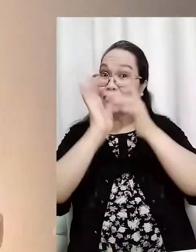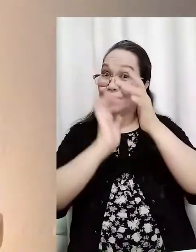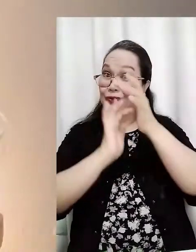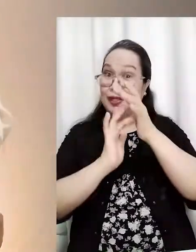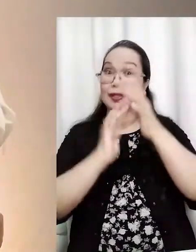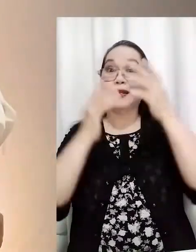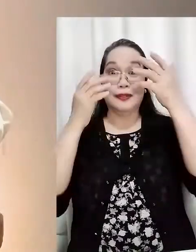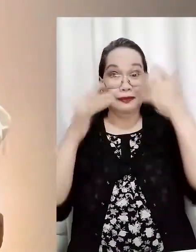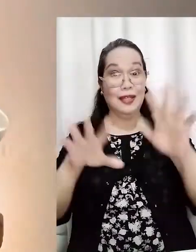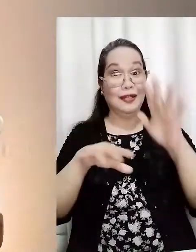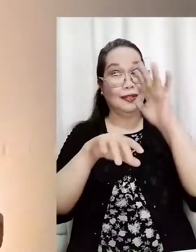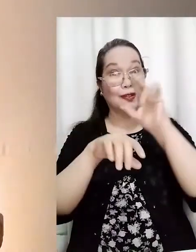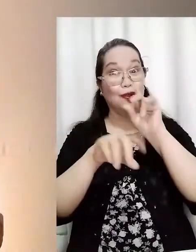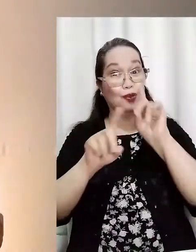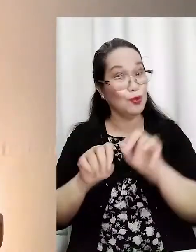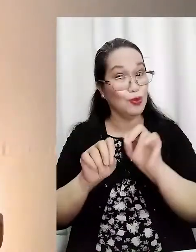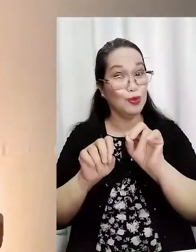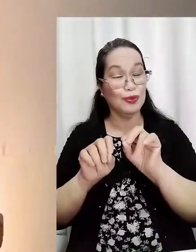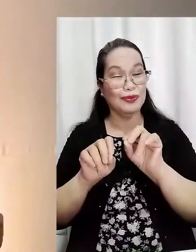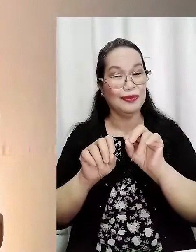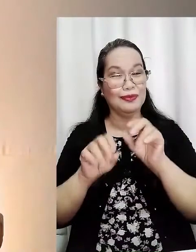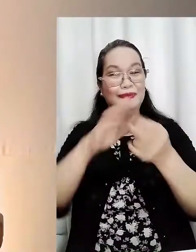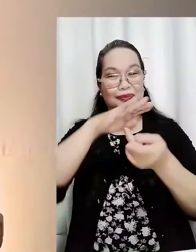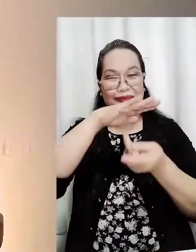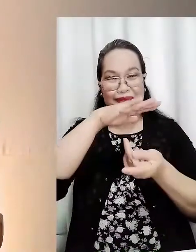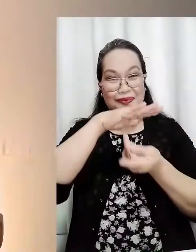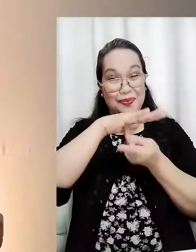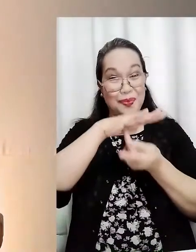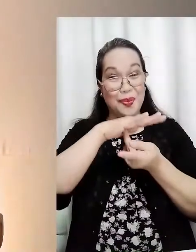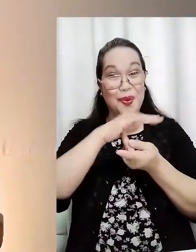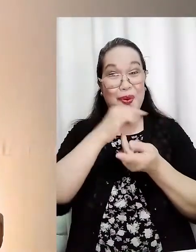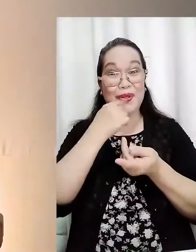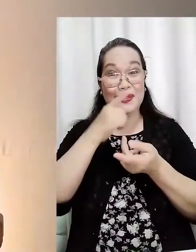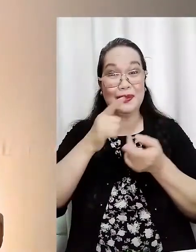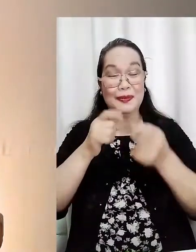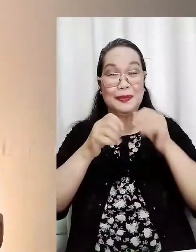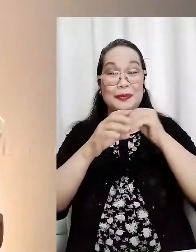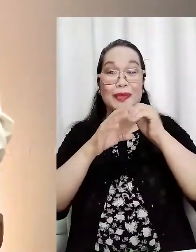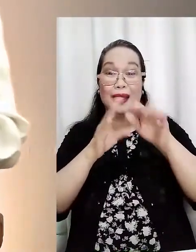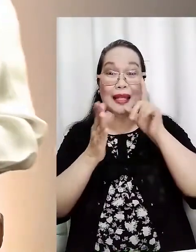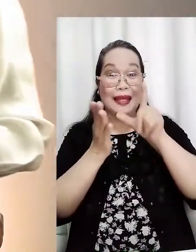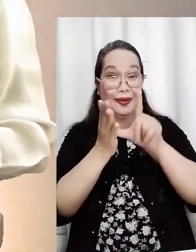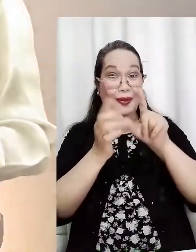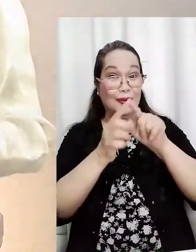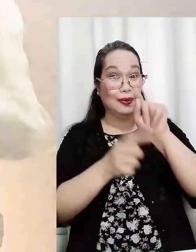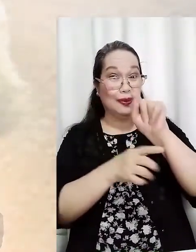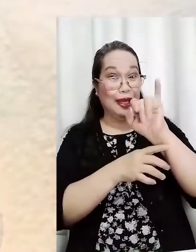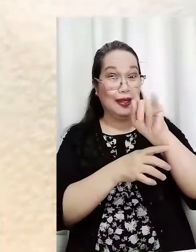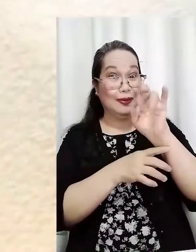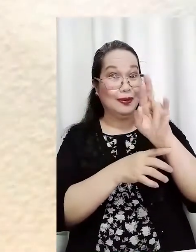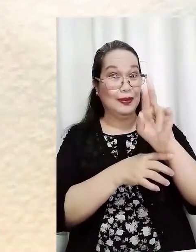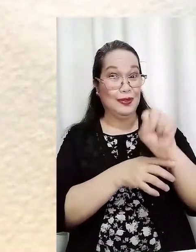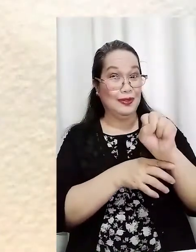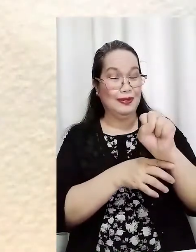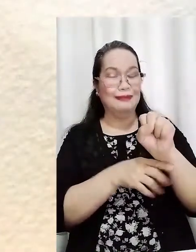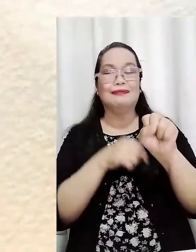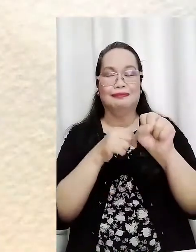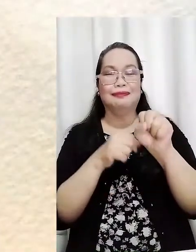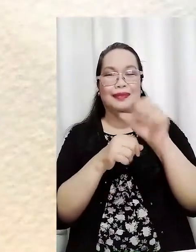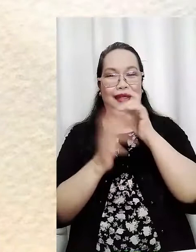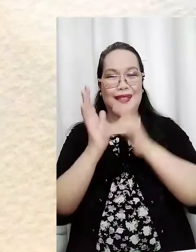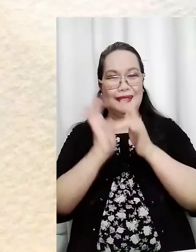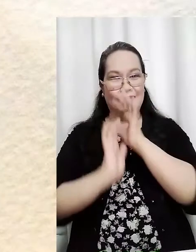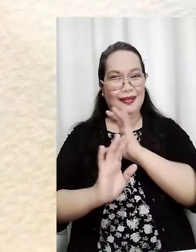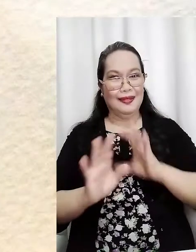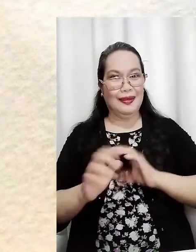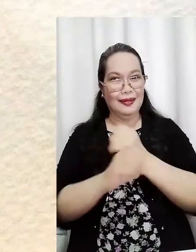Christ. The Apostle Paul, in his words, in his letter to Titus, goes this way. Christ saved